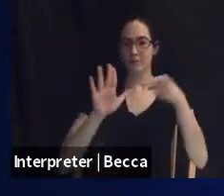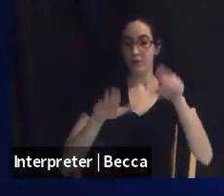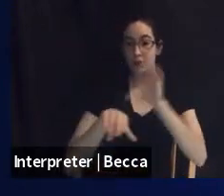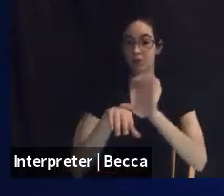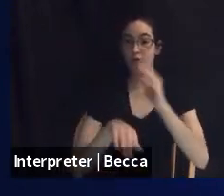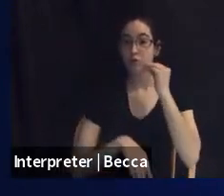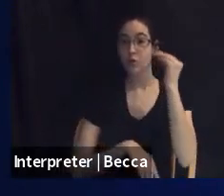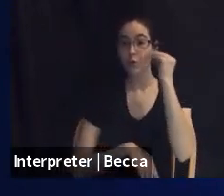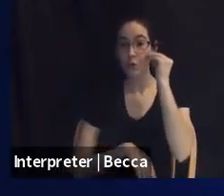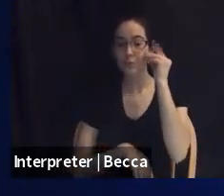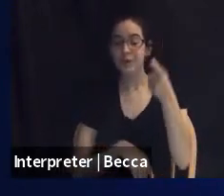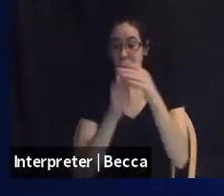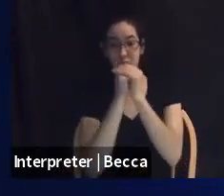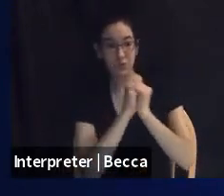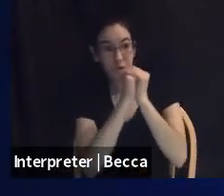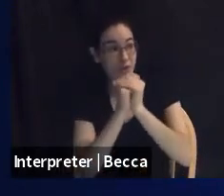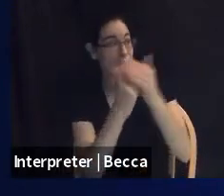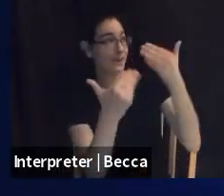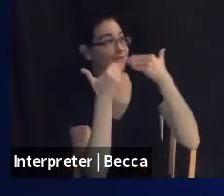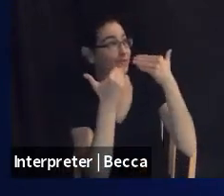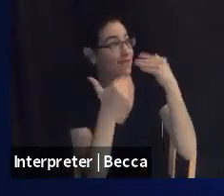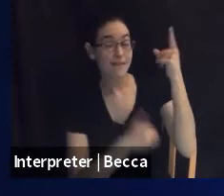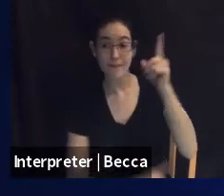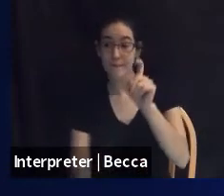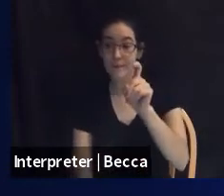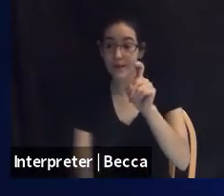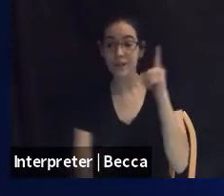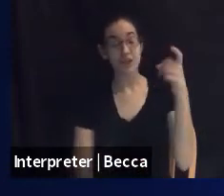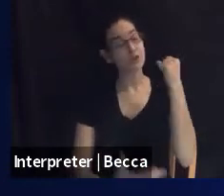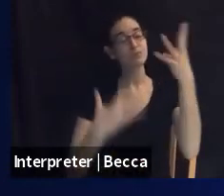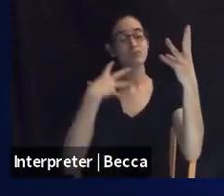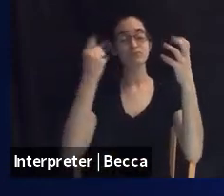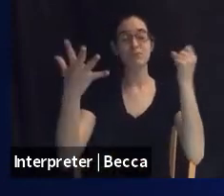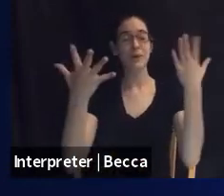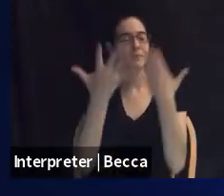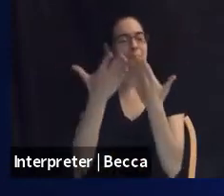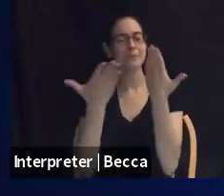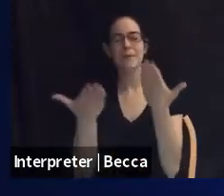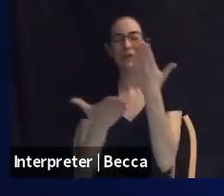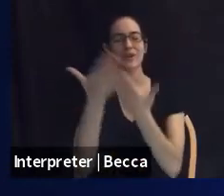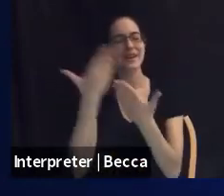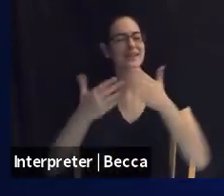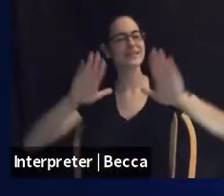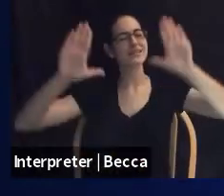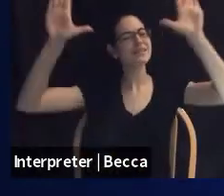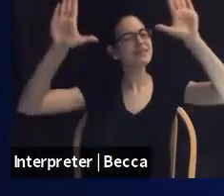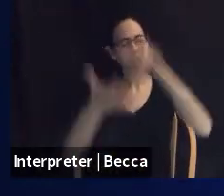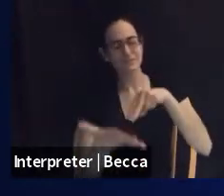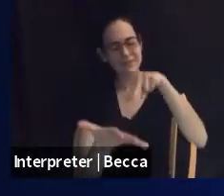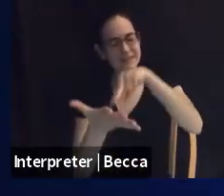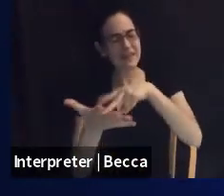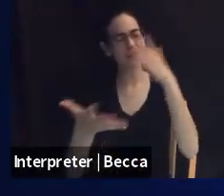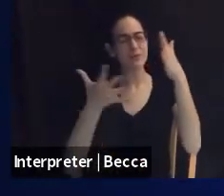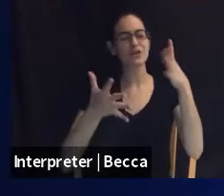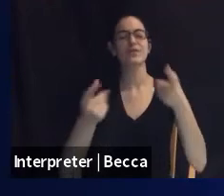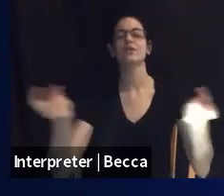with thankfulness? Do you sing your song? Do you maybe raise your hand? Do you stand up in service? Do you put on the